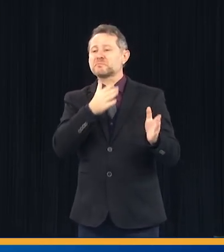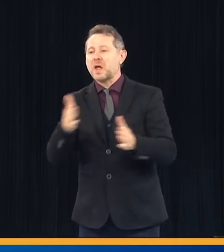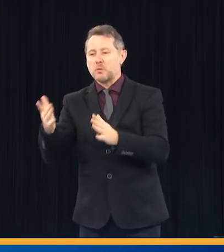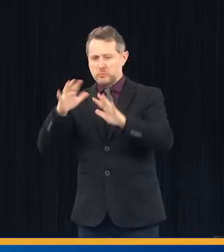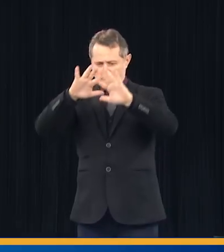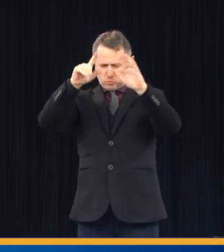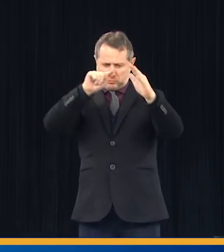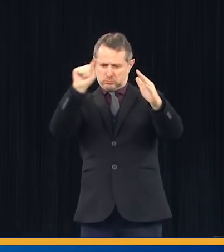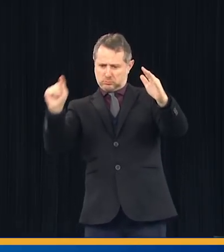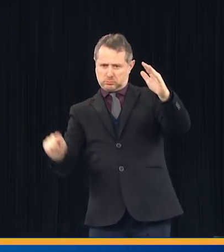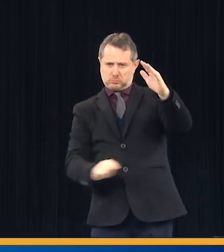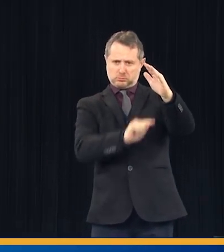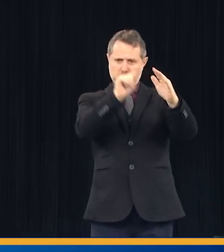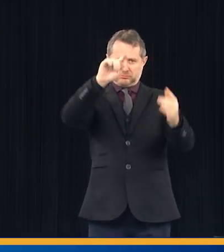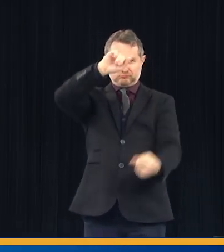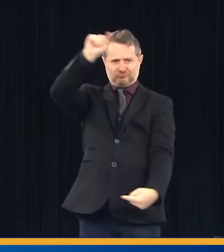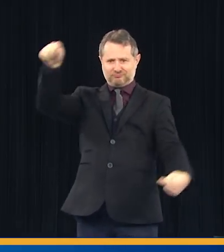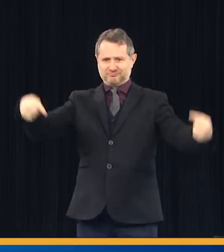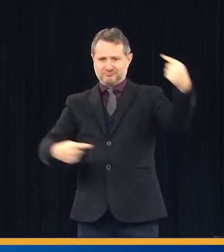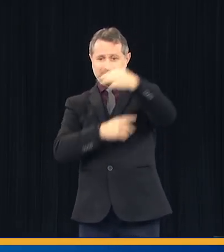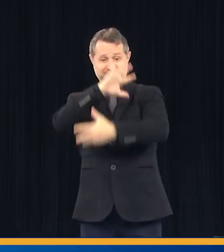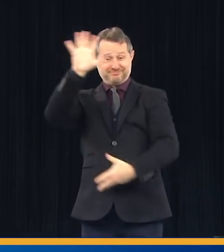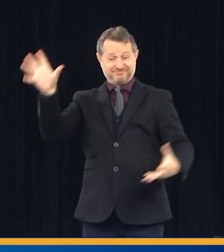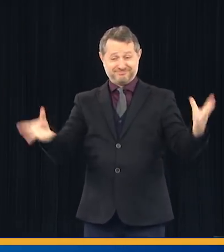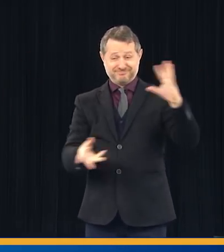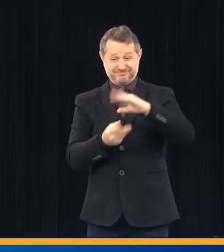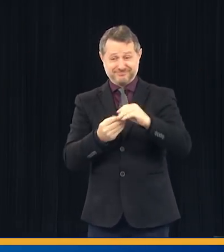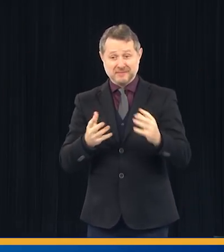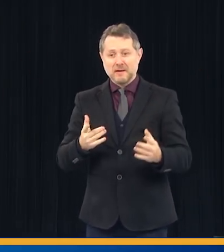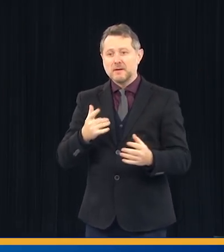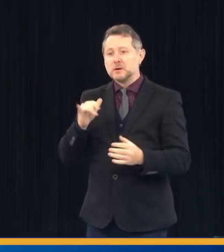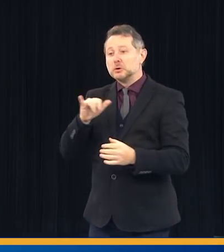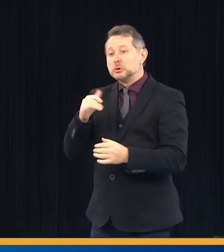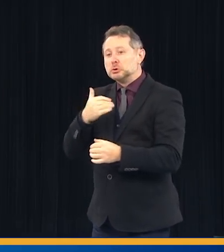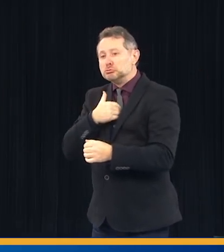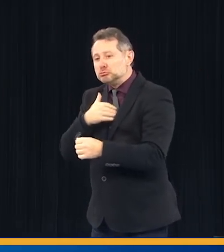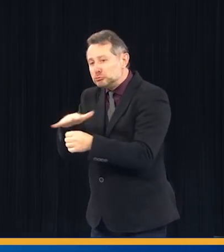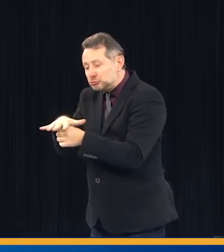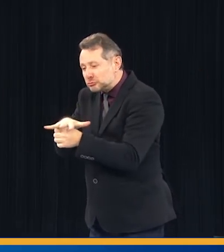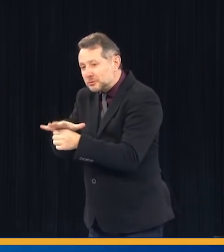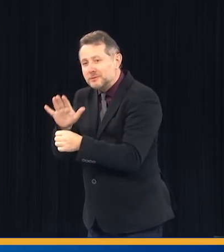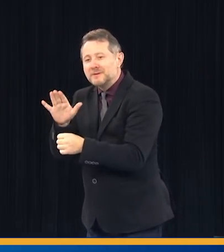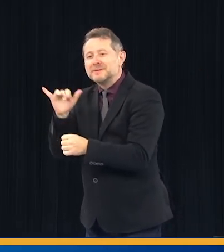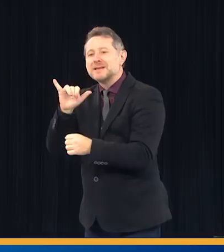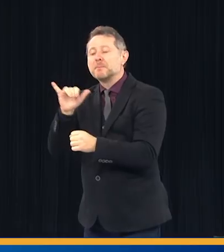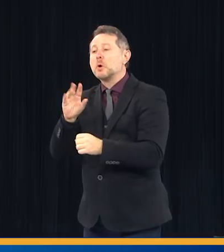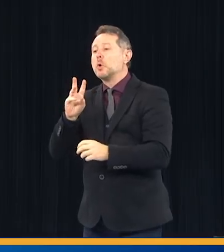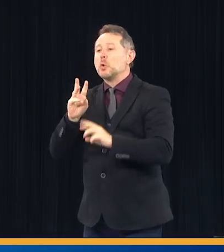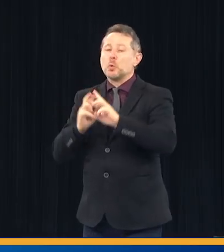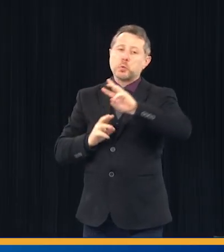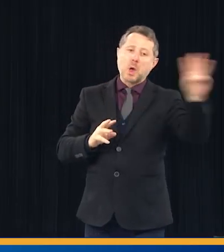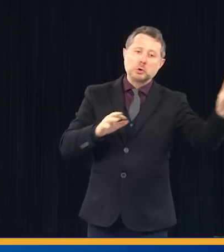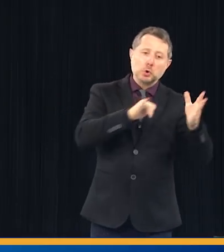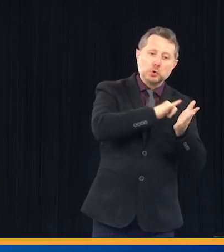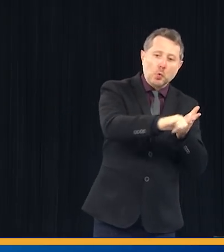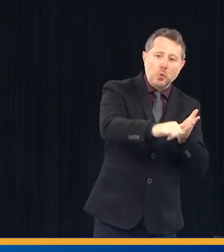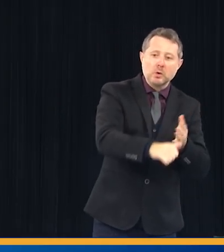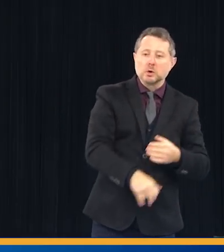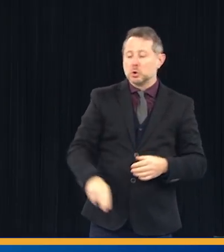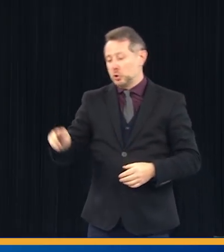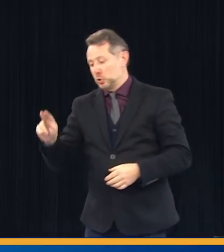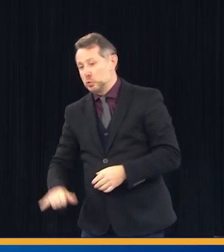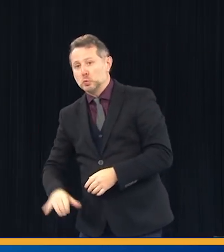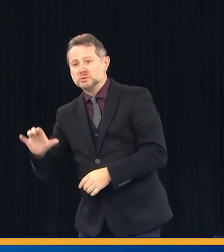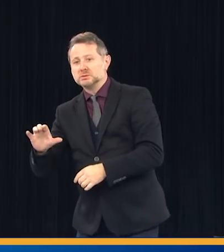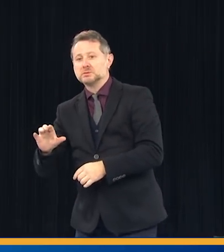you'll have a regional health system, Western New York, Central New York, New York City, and they'll